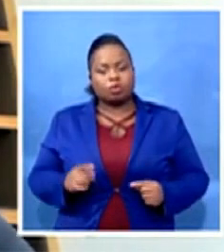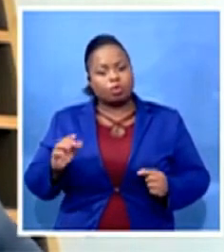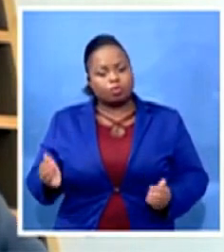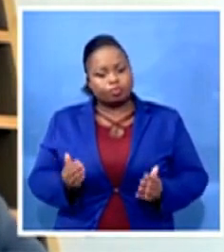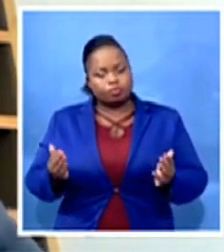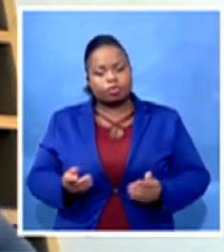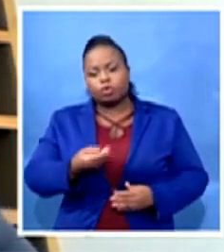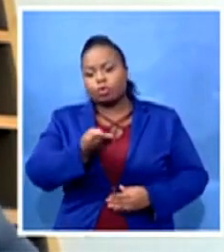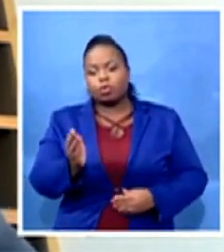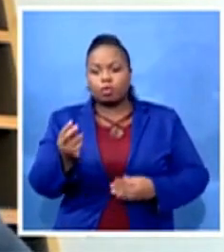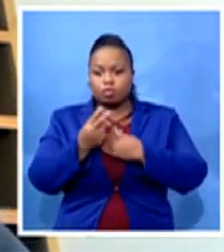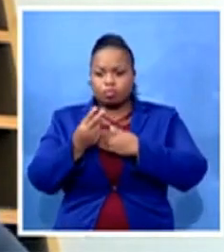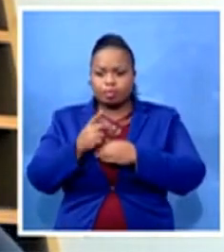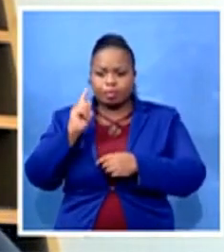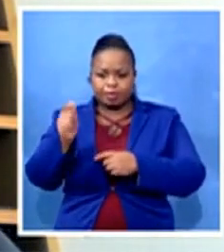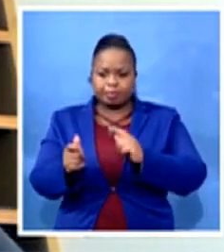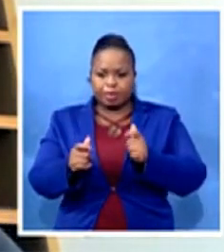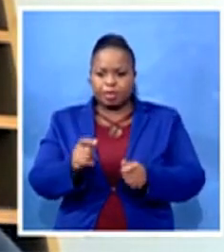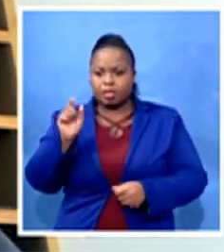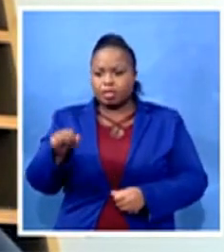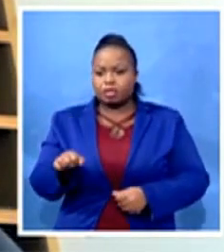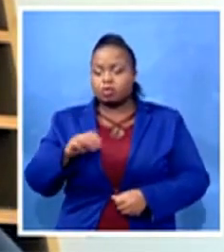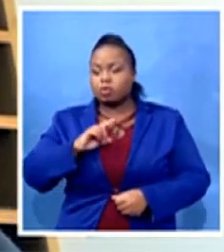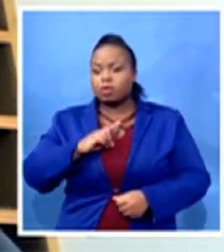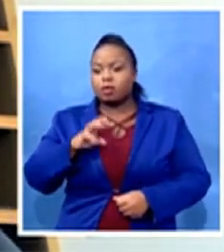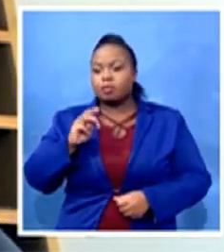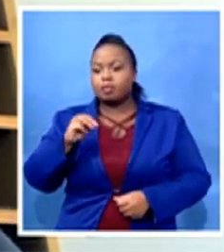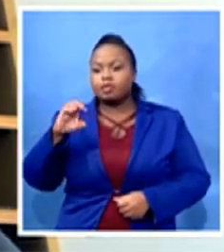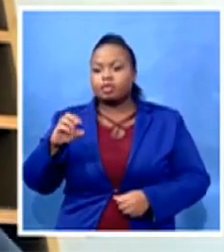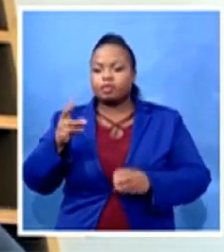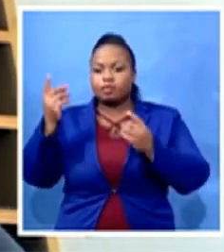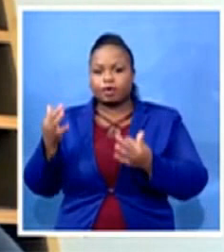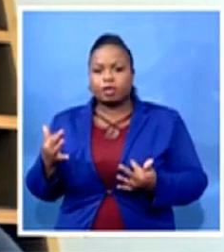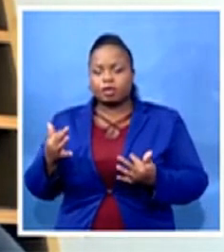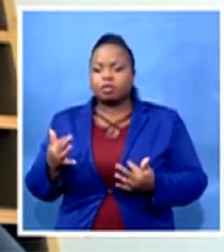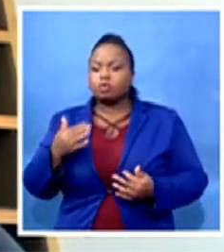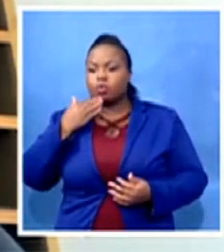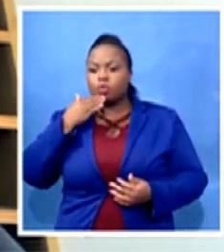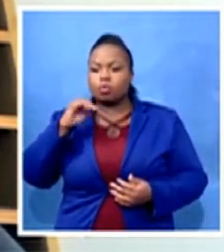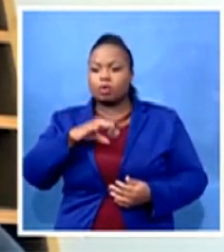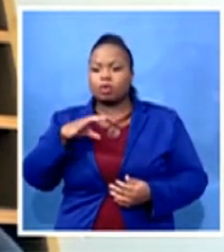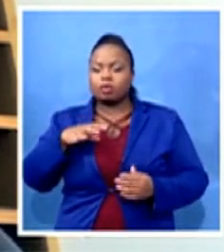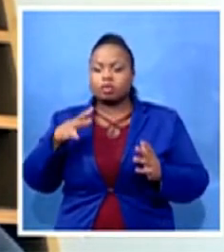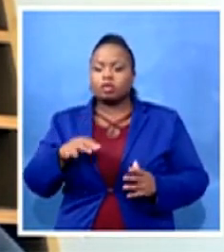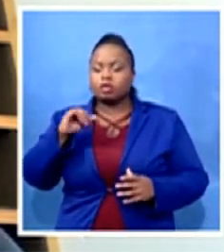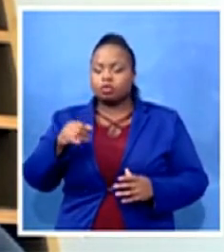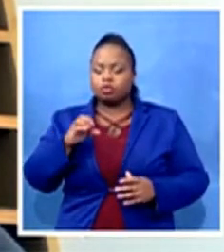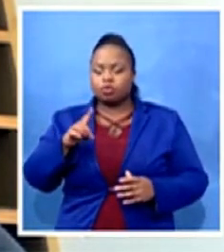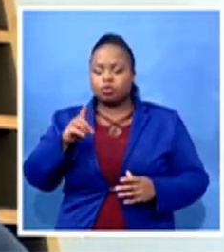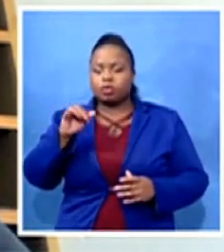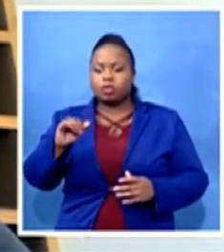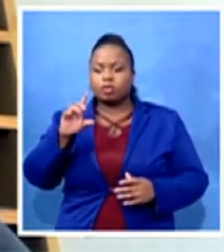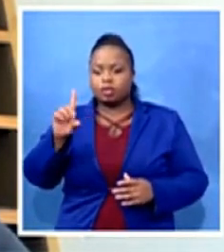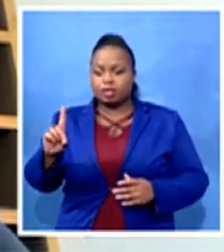Yes, the MMC for Finance, Councillor Jolie D. Matongo, also was on radio on